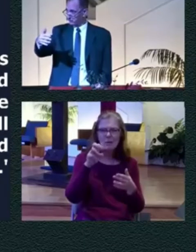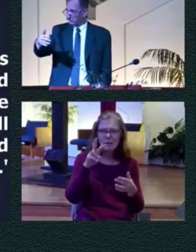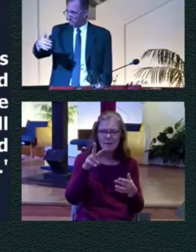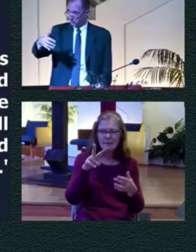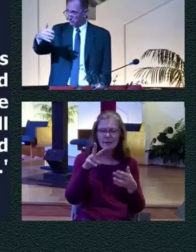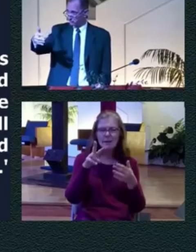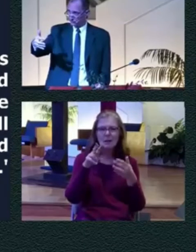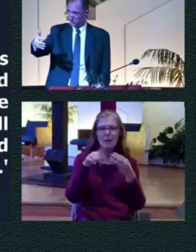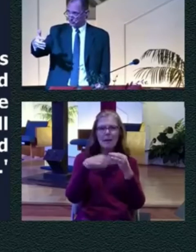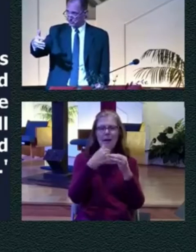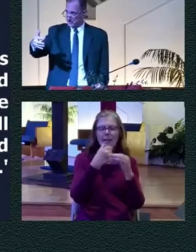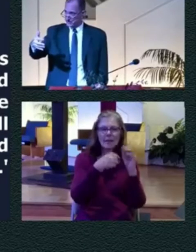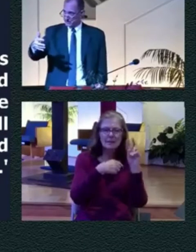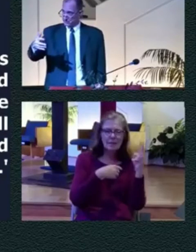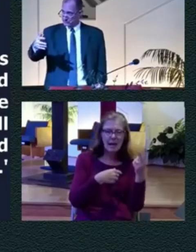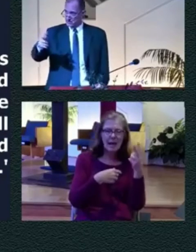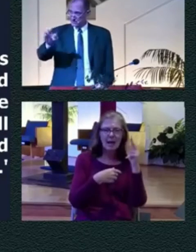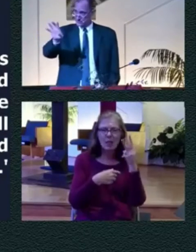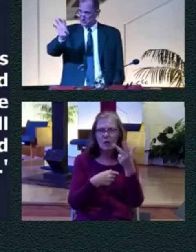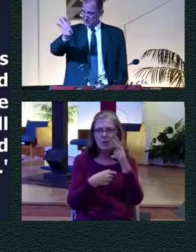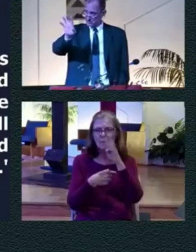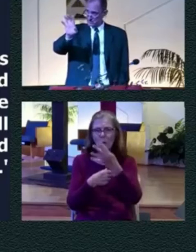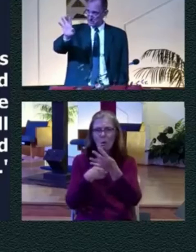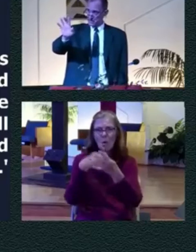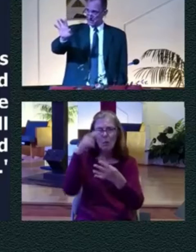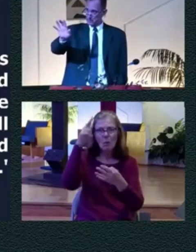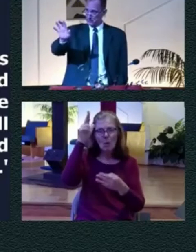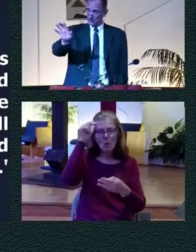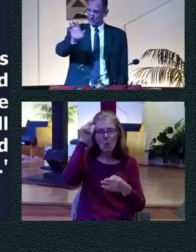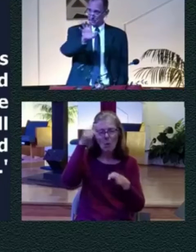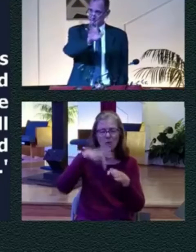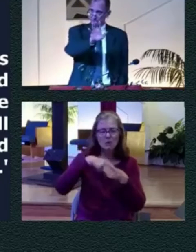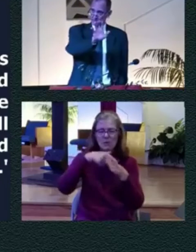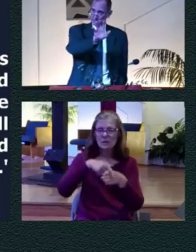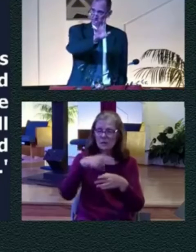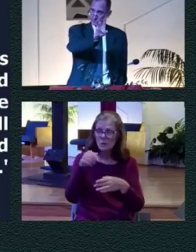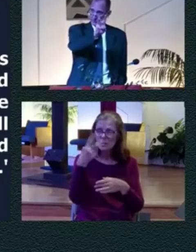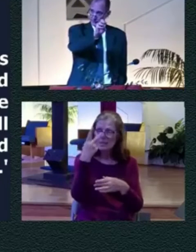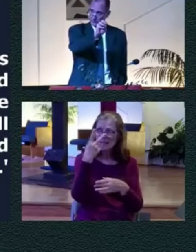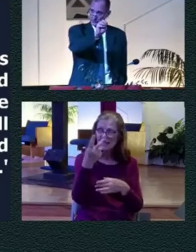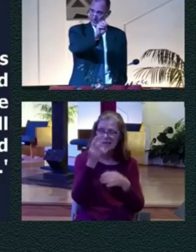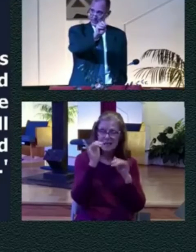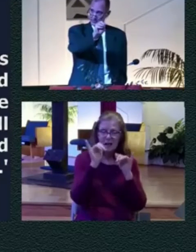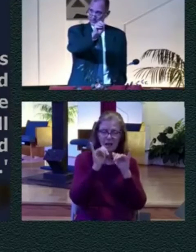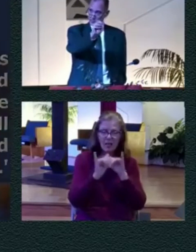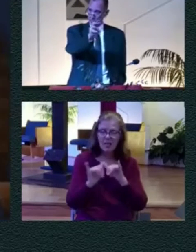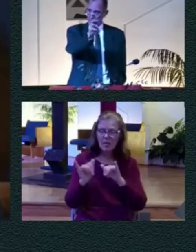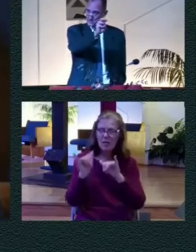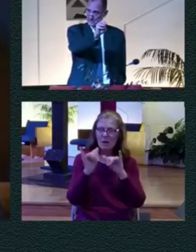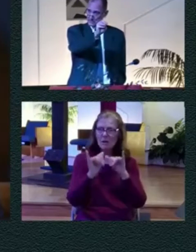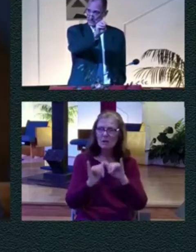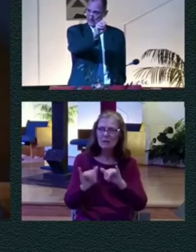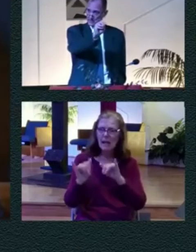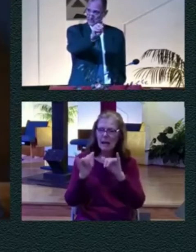horse and the fourth horse rode? Do you see these same elements, how they're clustered together and repeated here in these